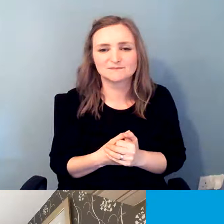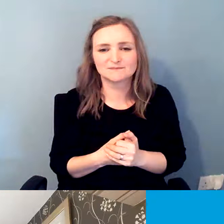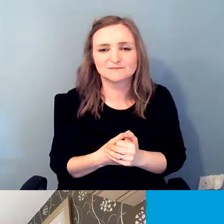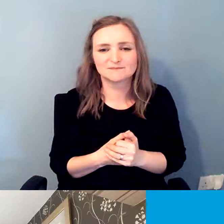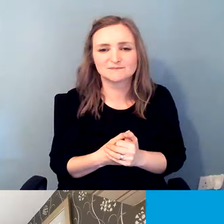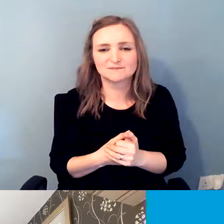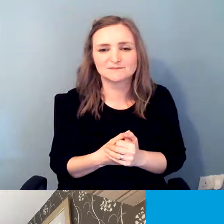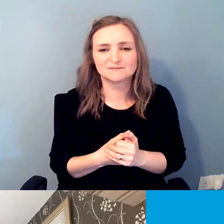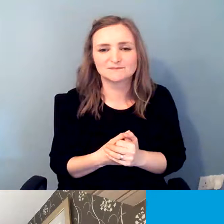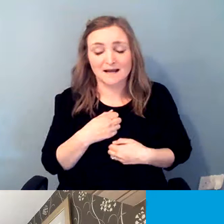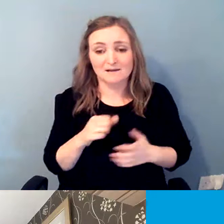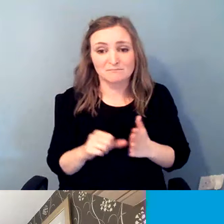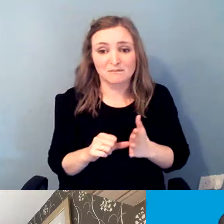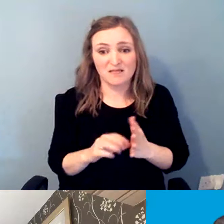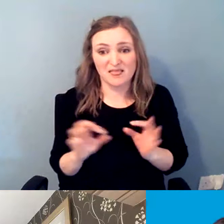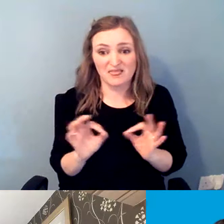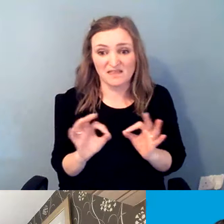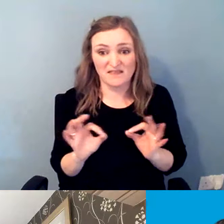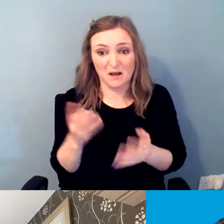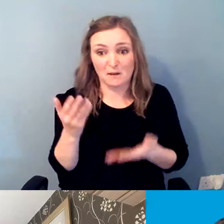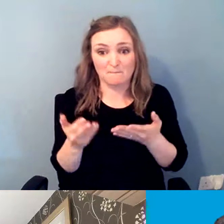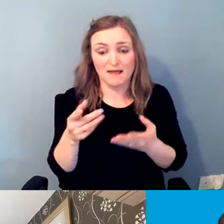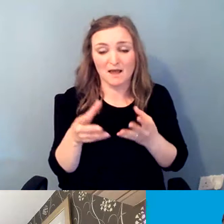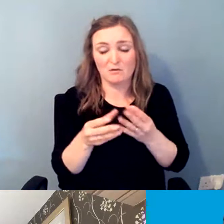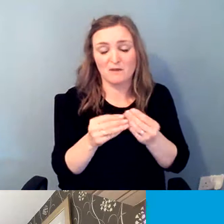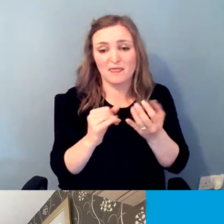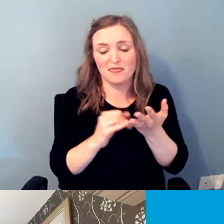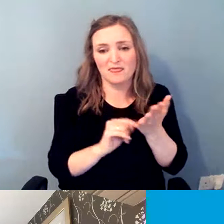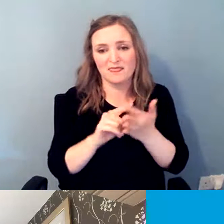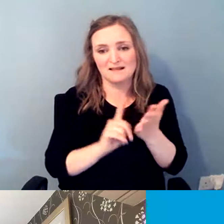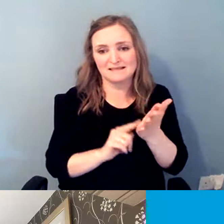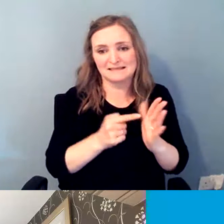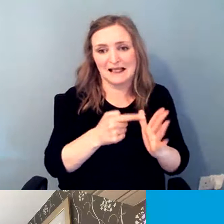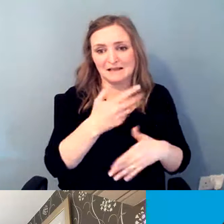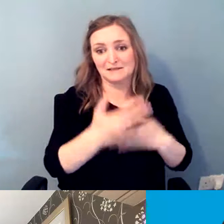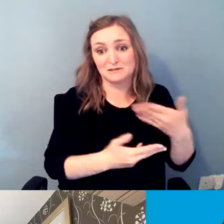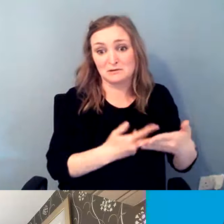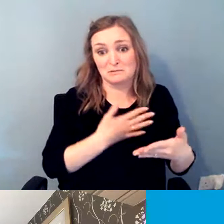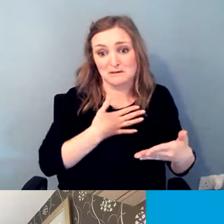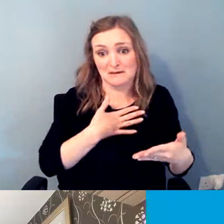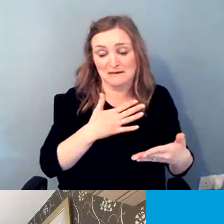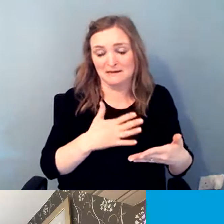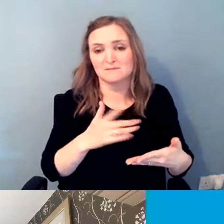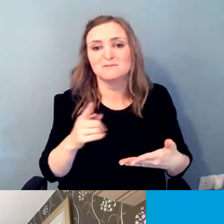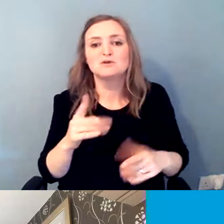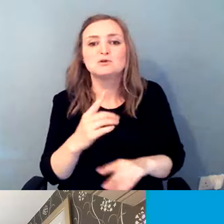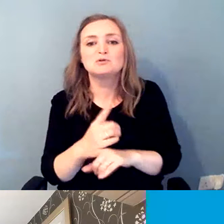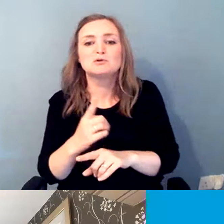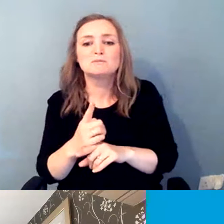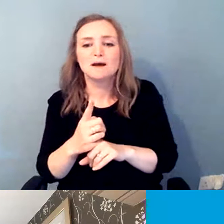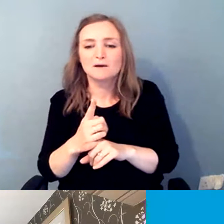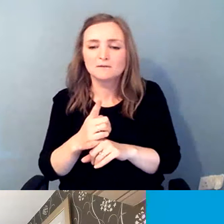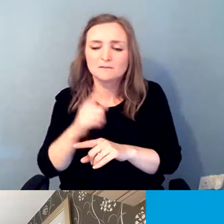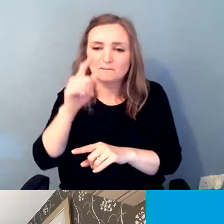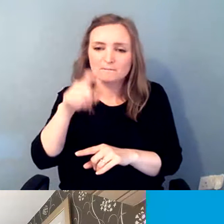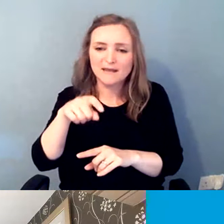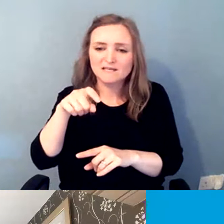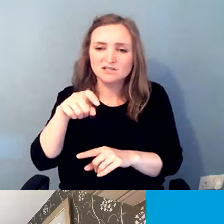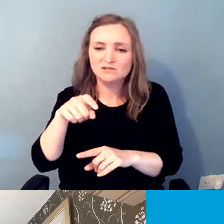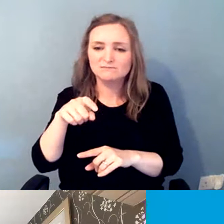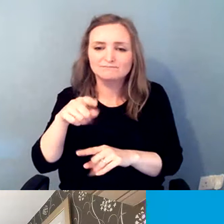make that point. Yeah, my first quick question is, you mentioned about no shows, Louise,